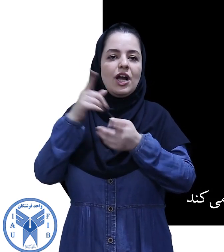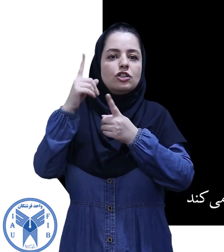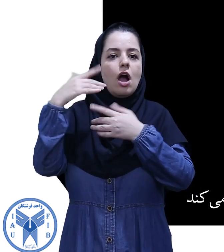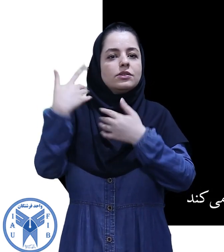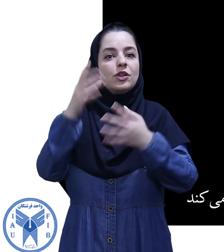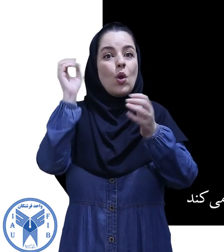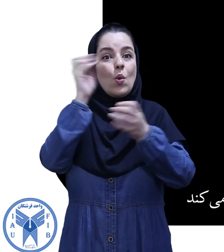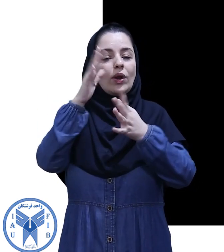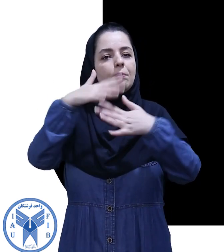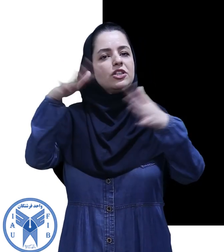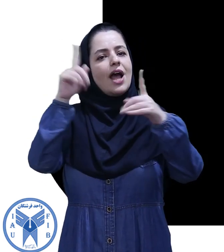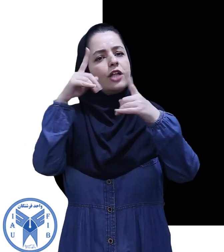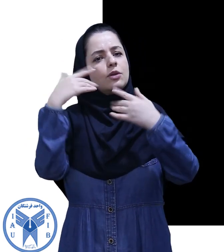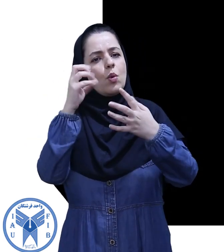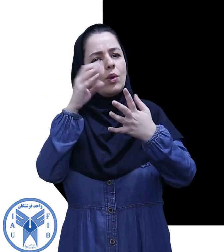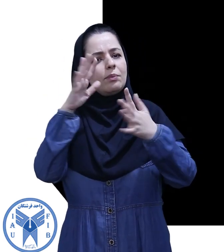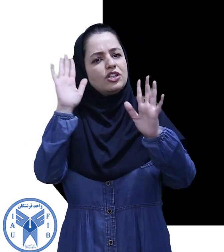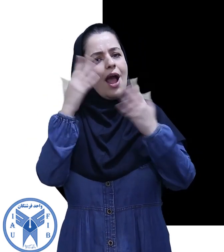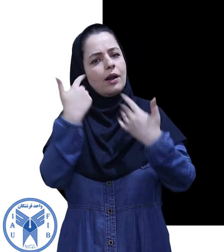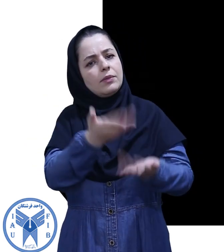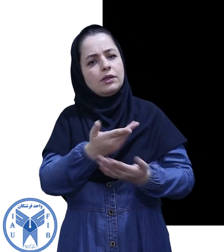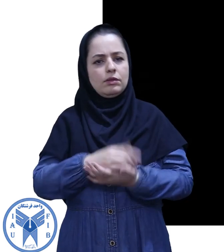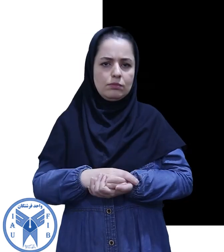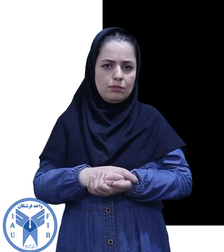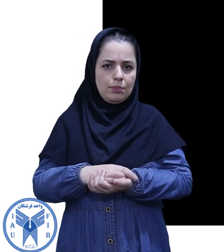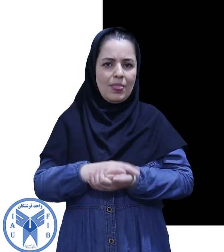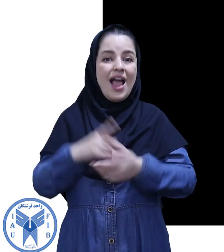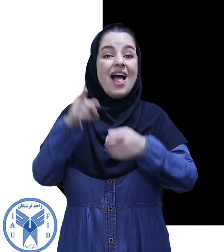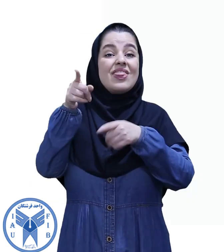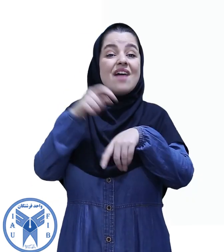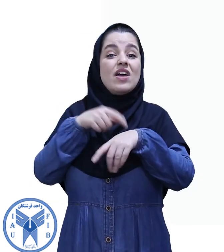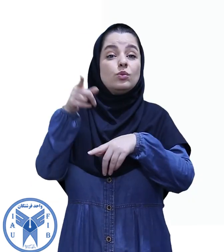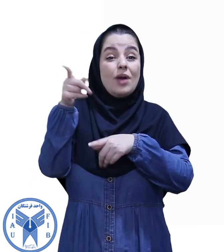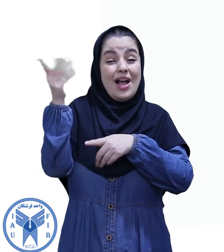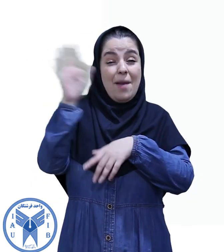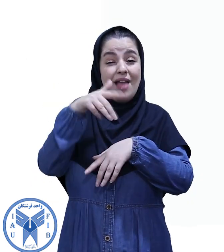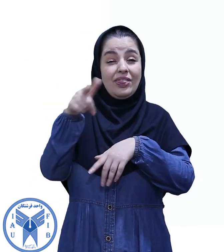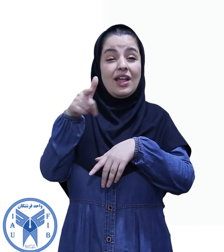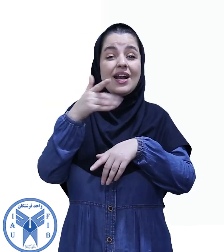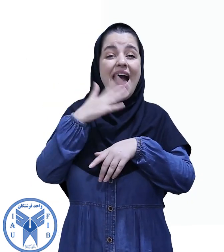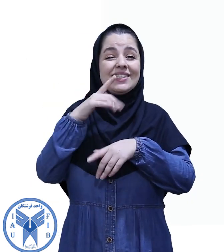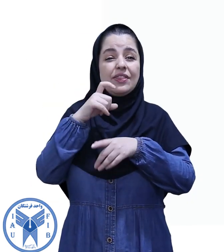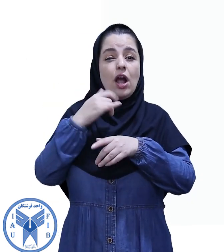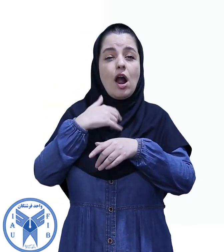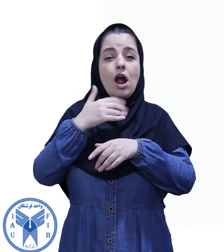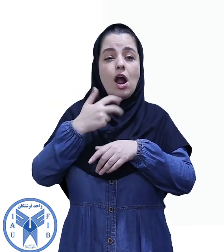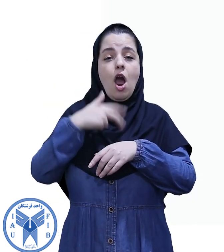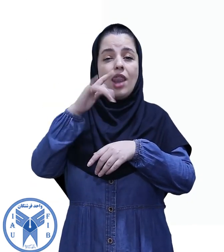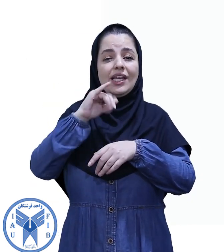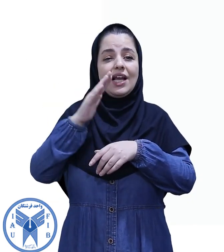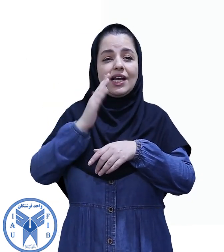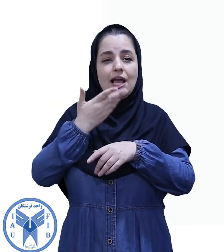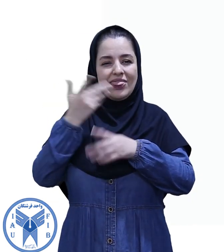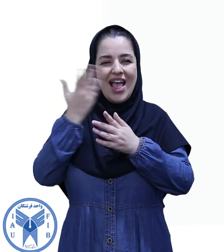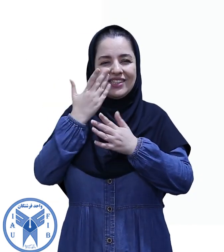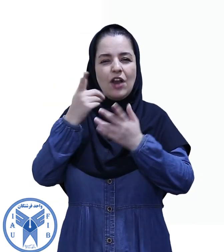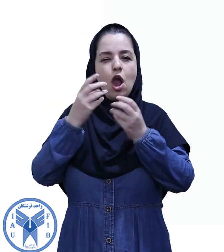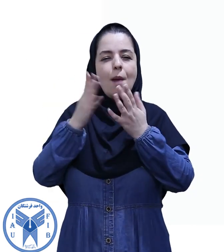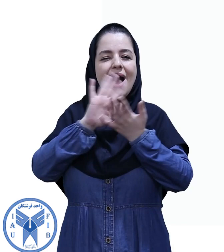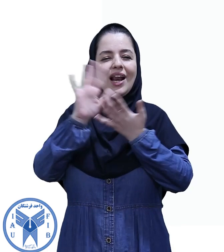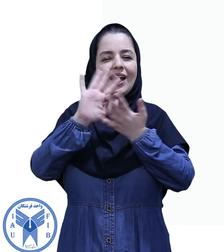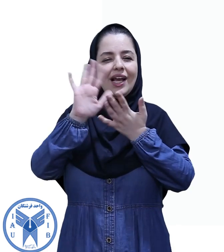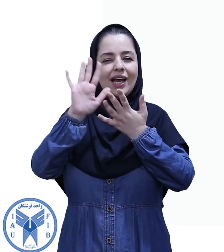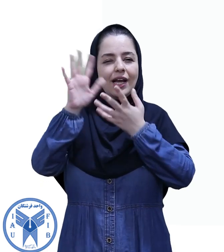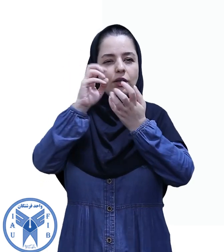invents in 1840 allows him to make a little bit of an exposure. And then he develops out the invisible image to a